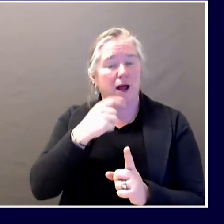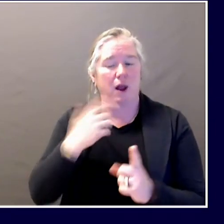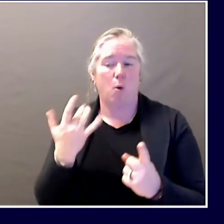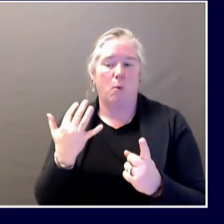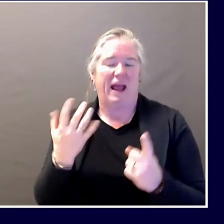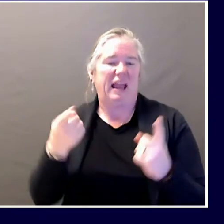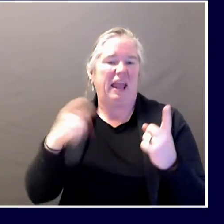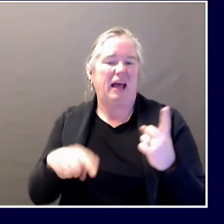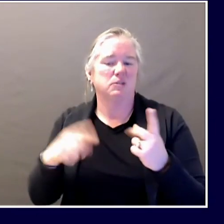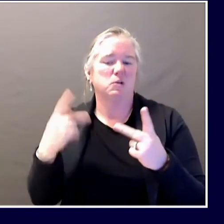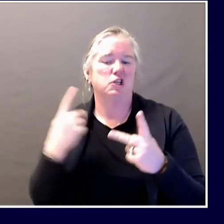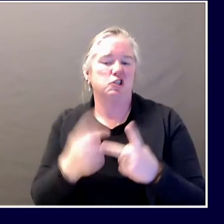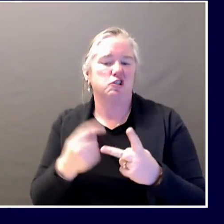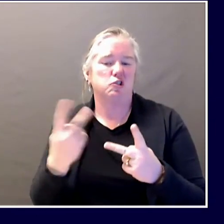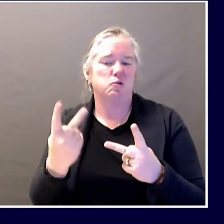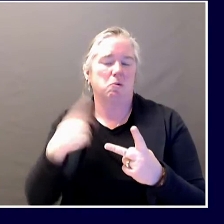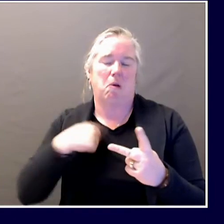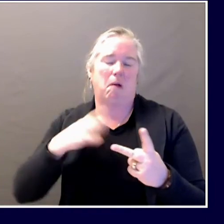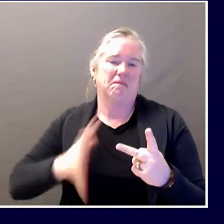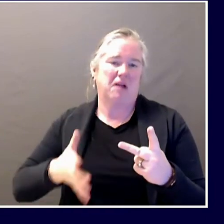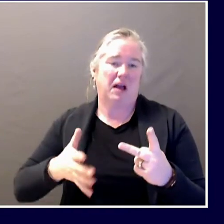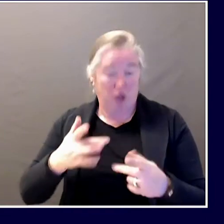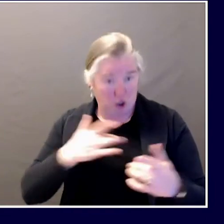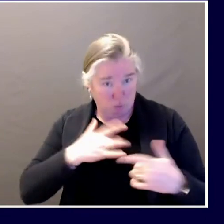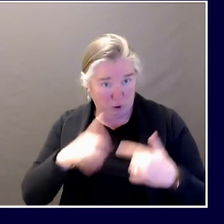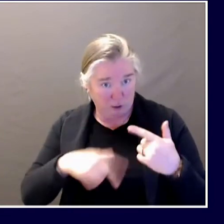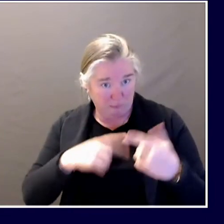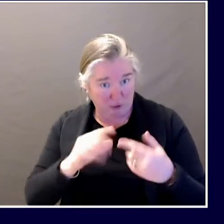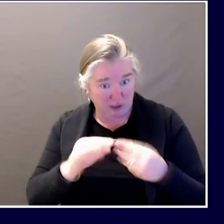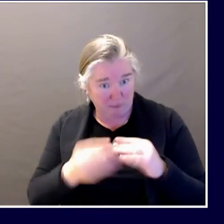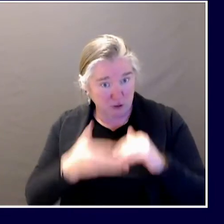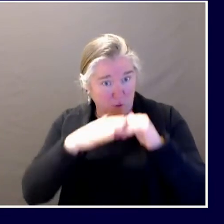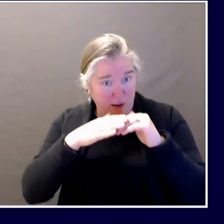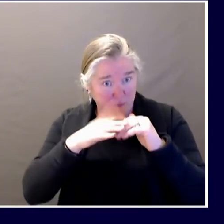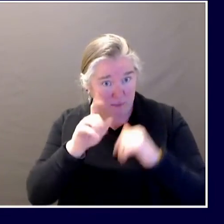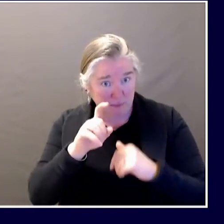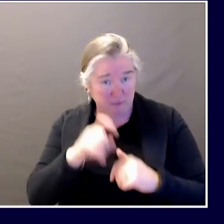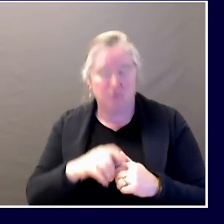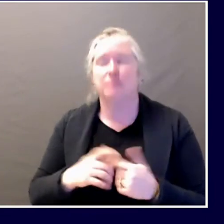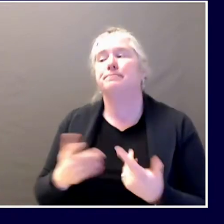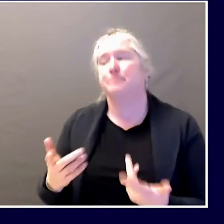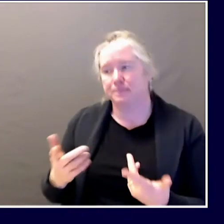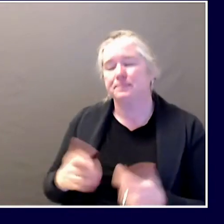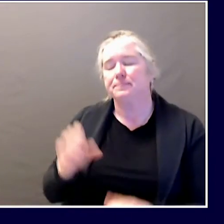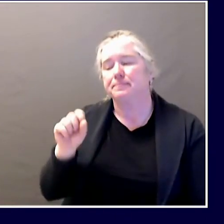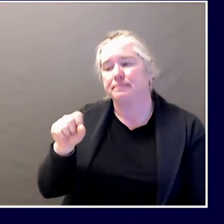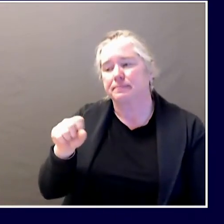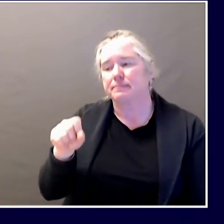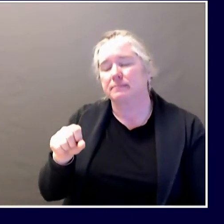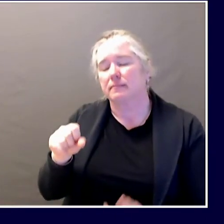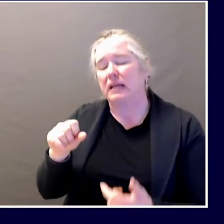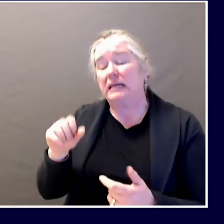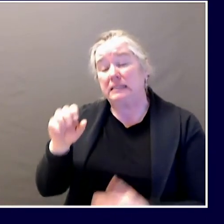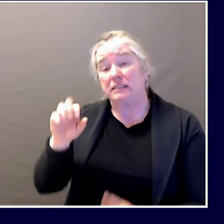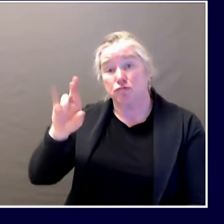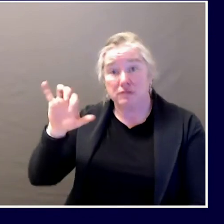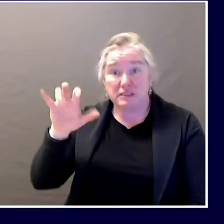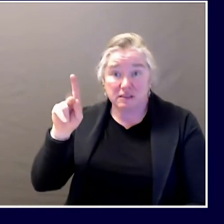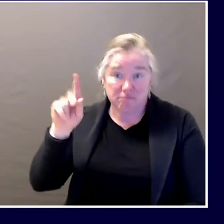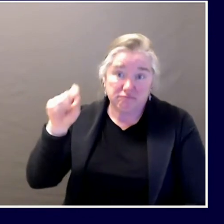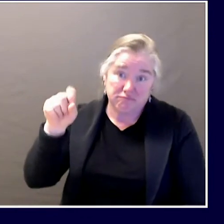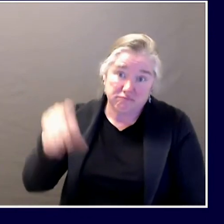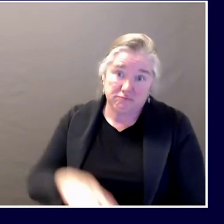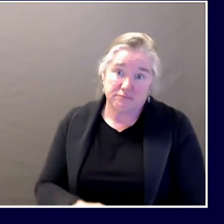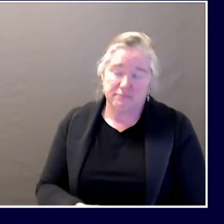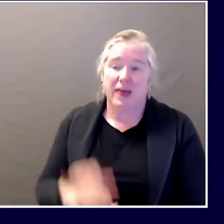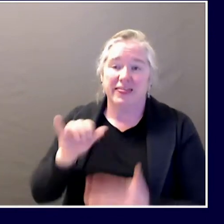number of cases? That's a risk, Allison, but that's why I wanted to take a moment to walk through it. And the guidance, as it says,